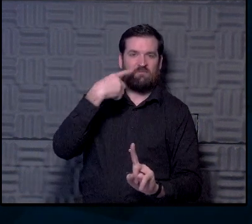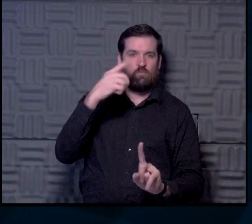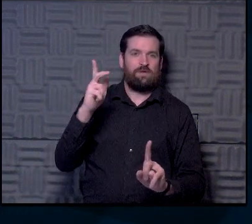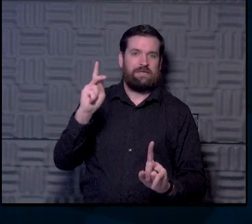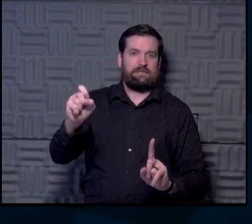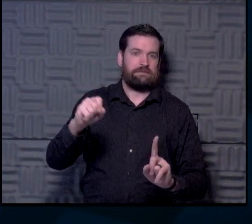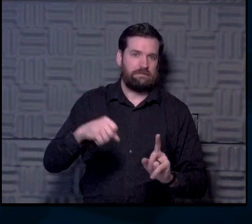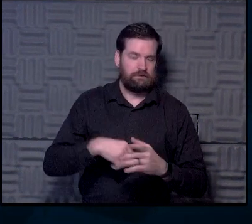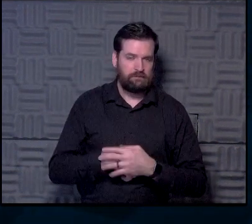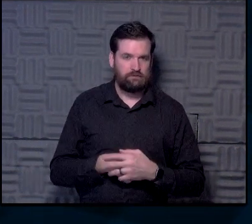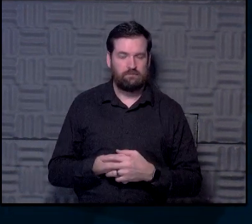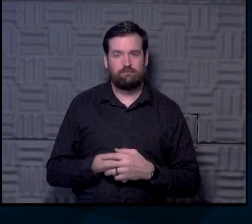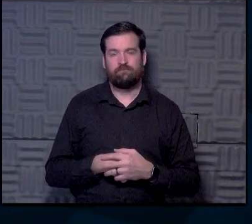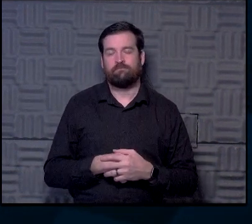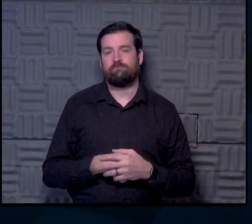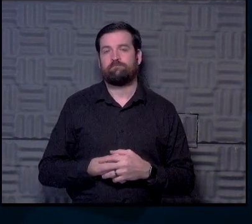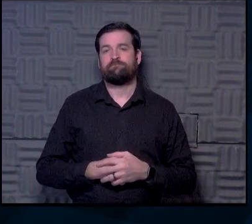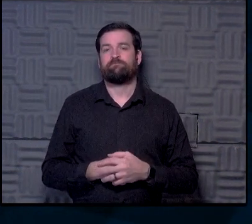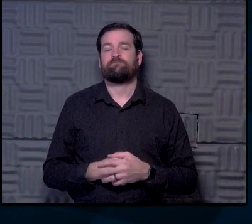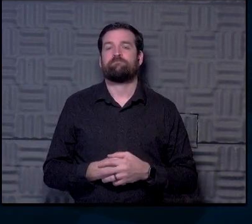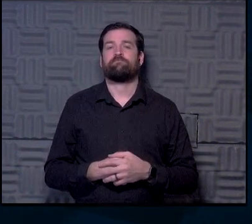tells the story over time and where we're headed.